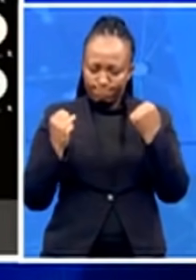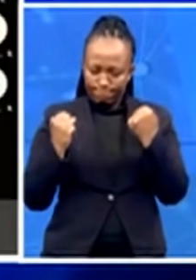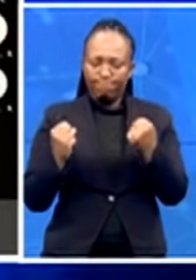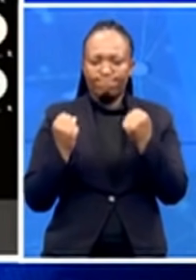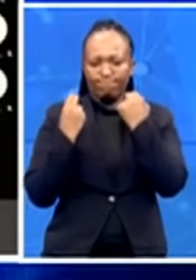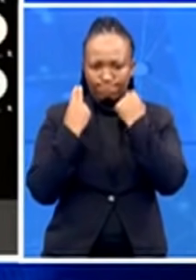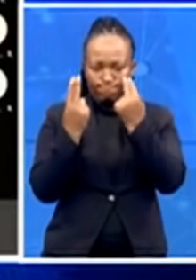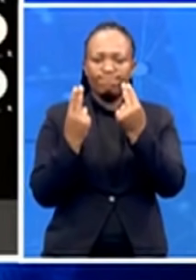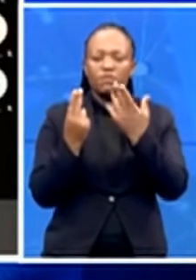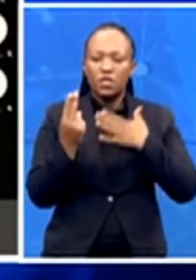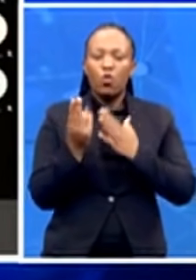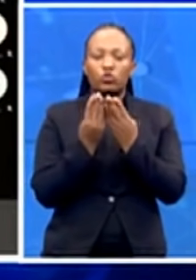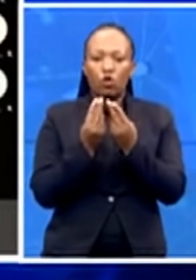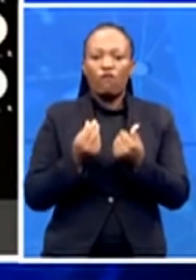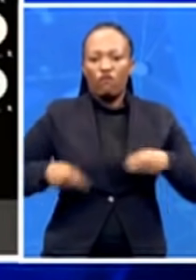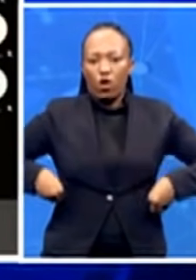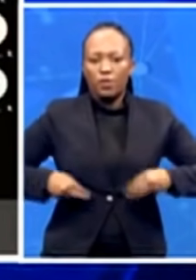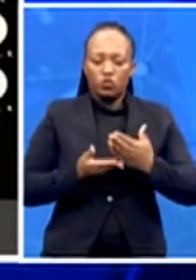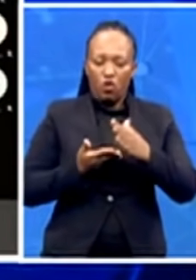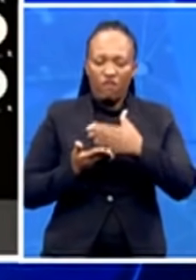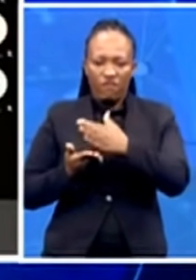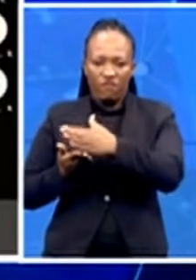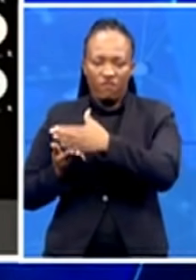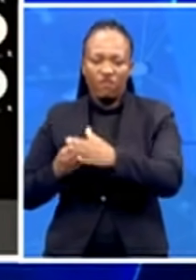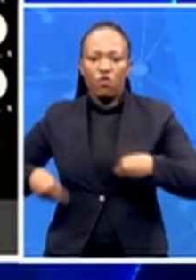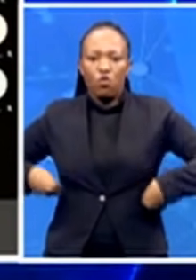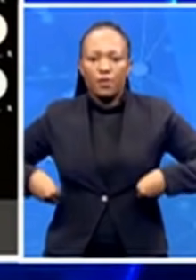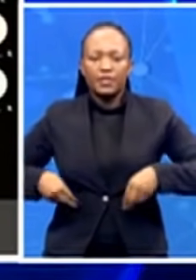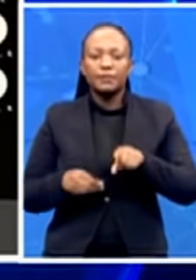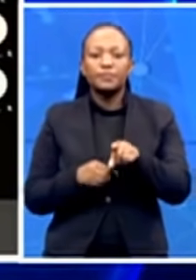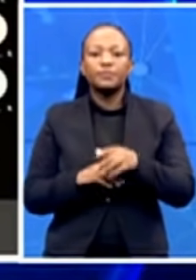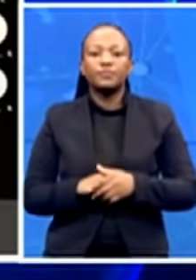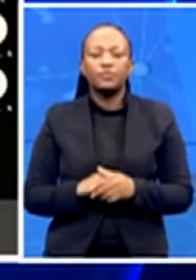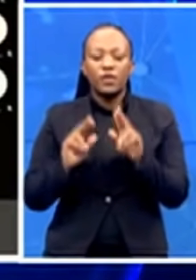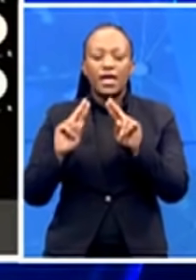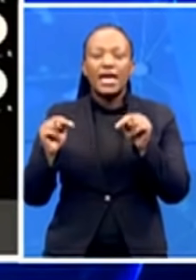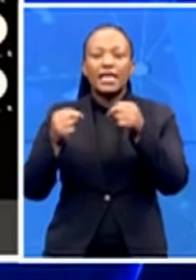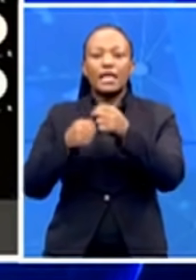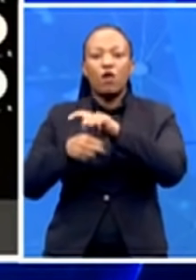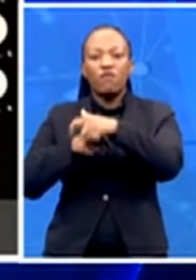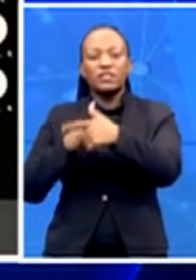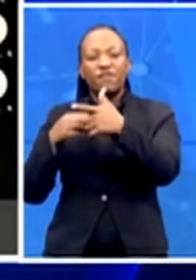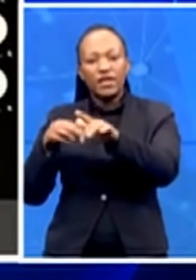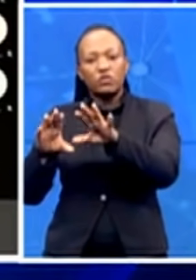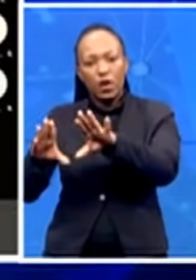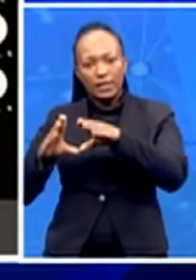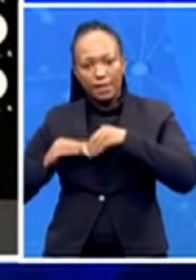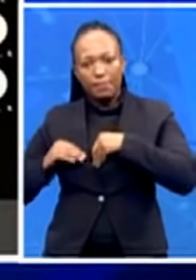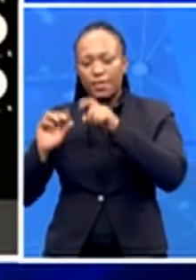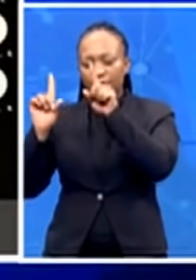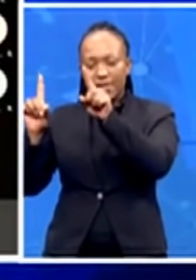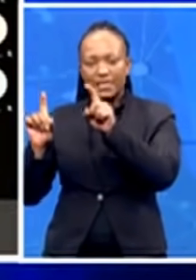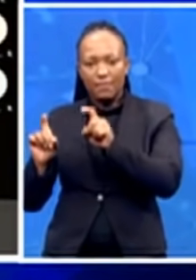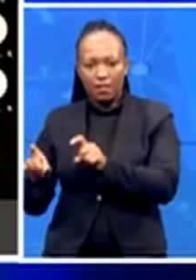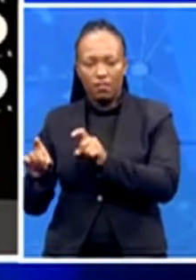to eradicate it. The National Conference adopted a principle, we conclude, but did not formulate the procedures